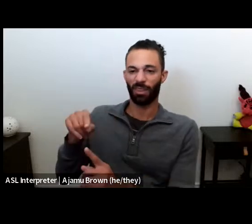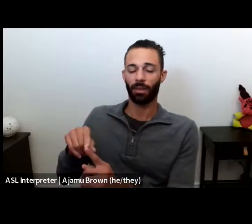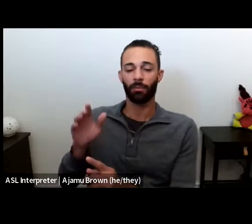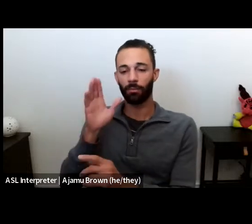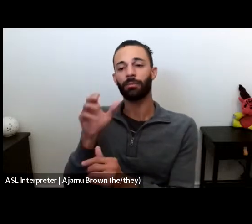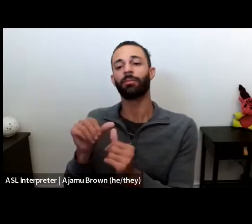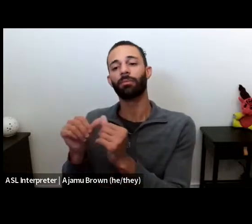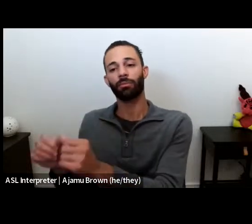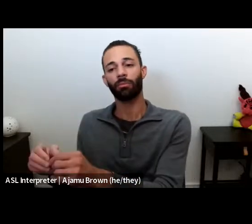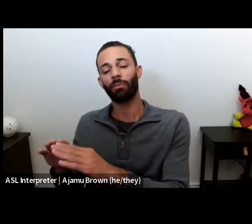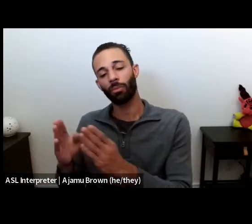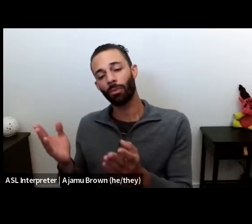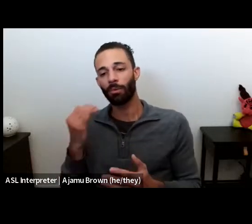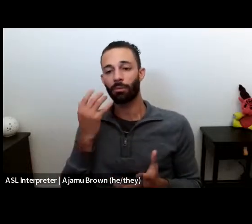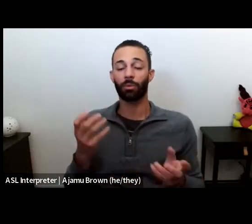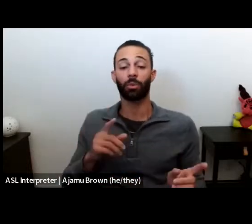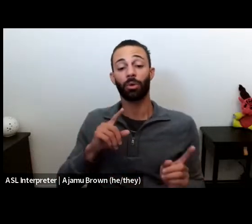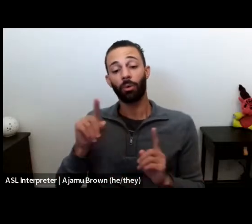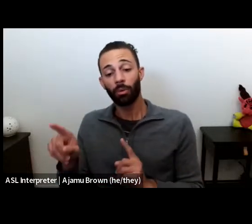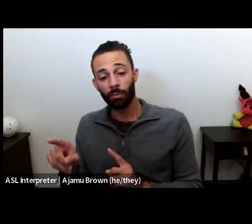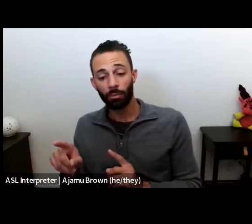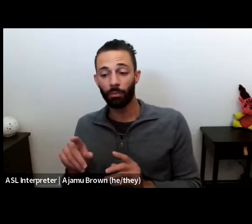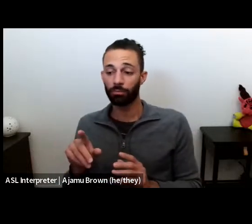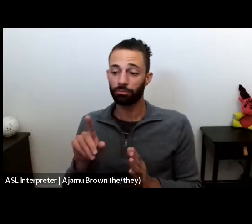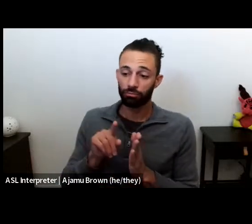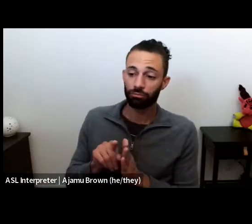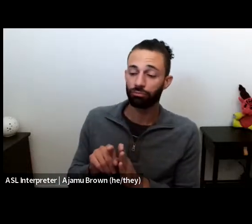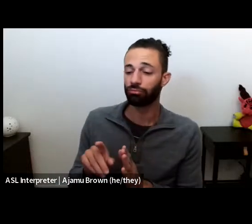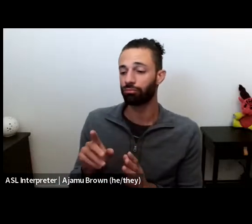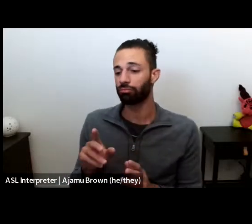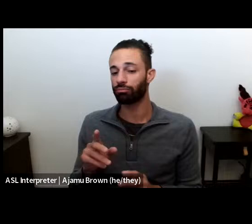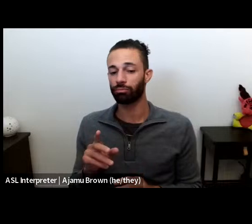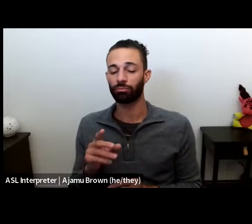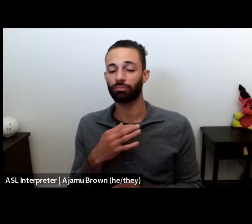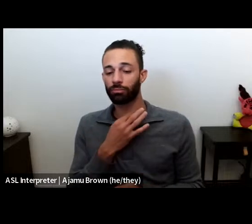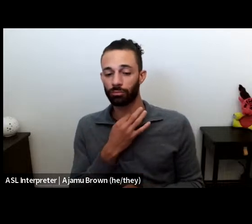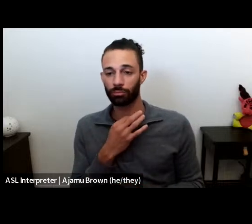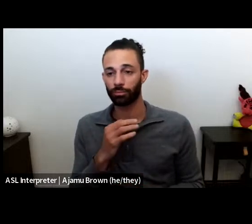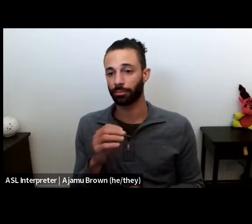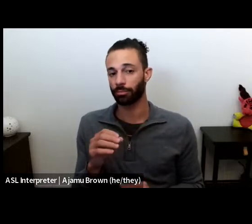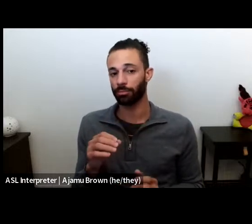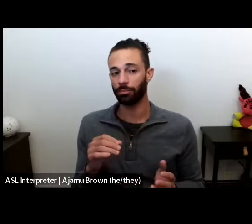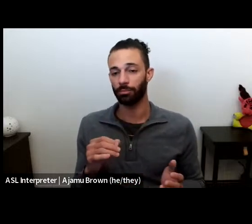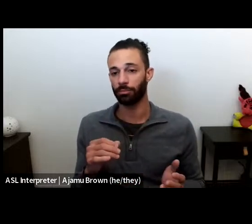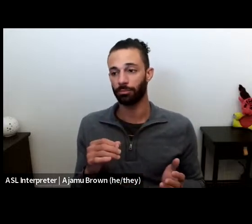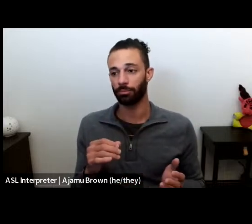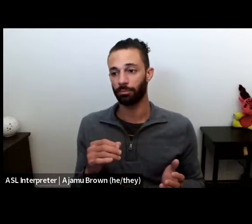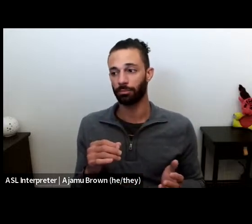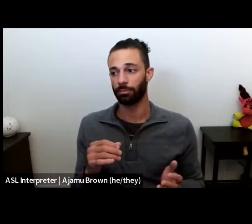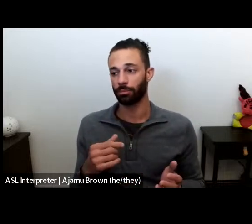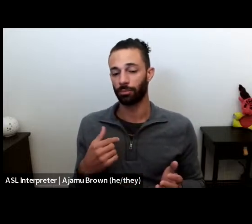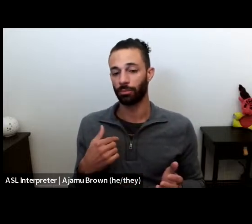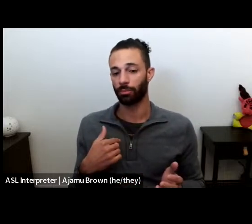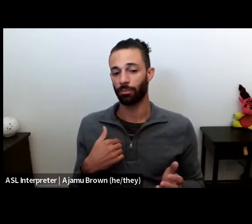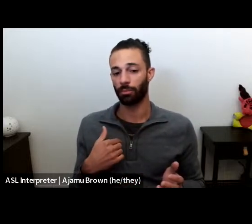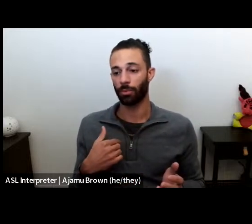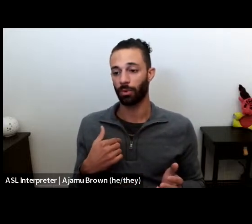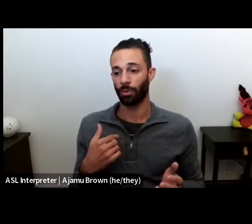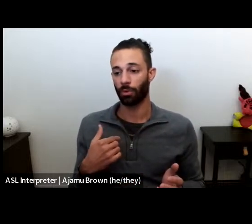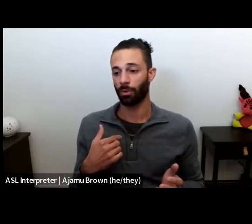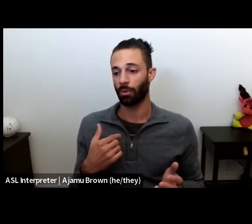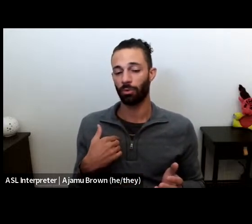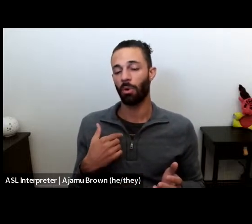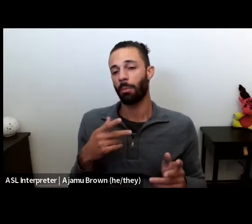if folks want to check it out. But also if folks want to opt in, we also don't want to hold people longer than they need to